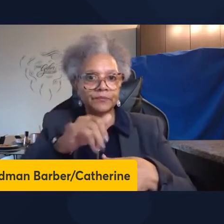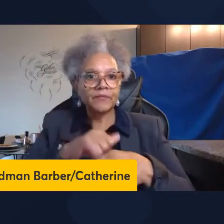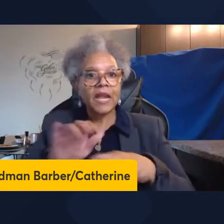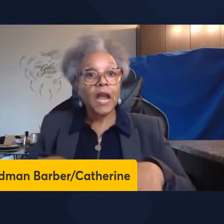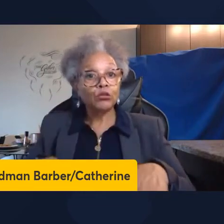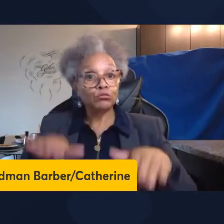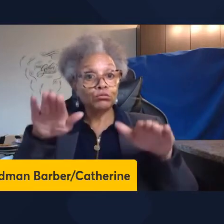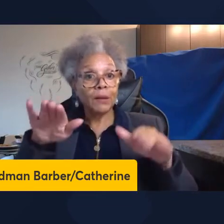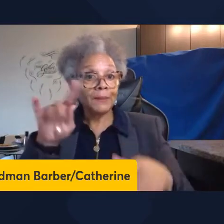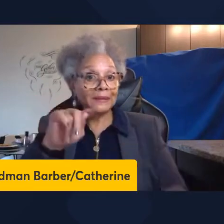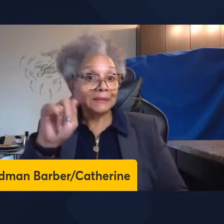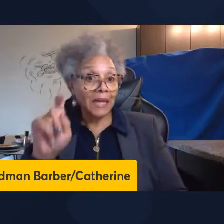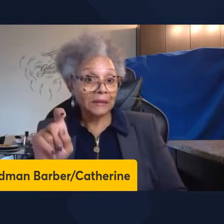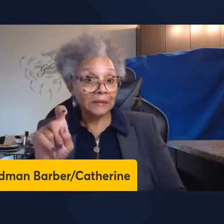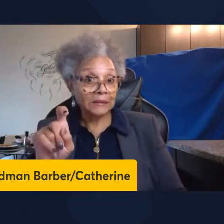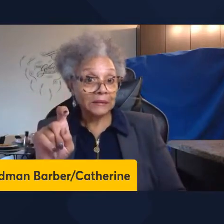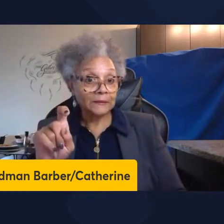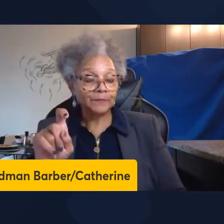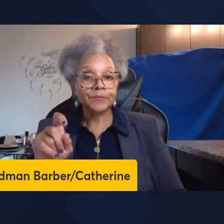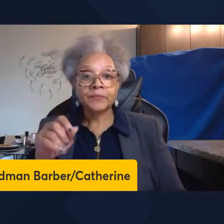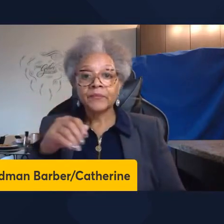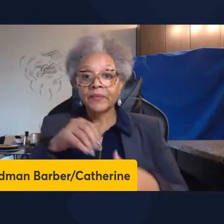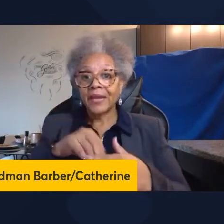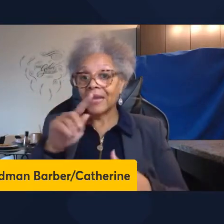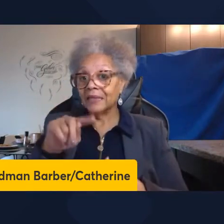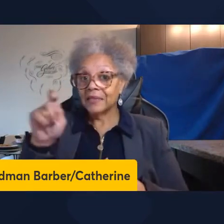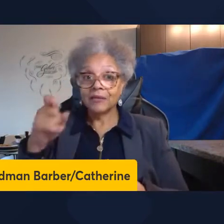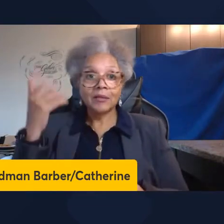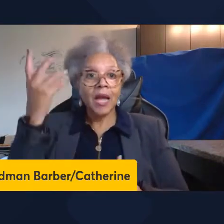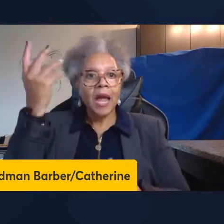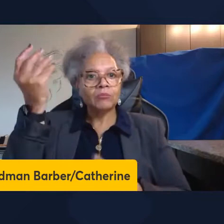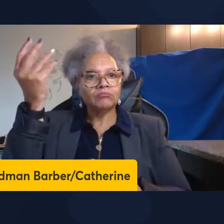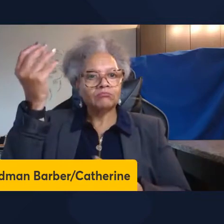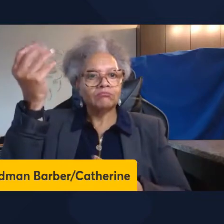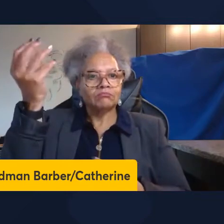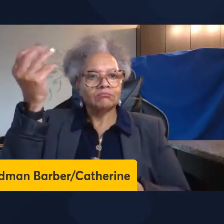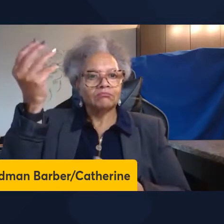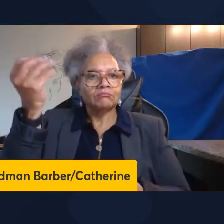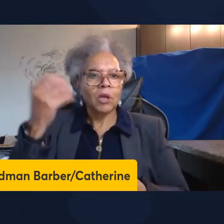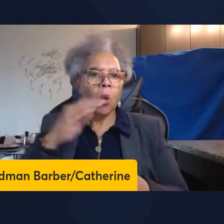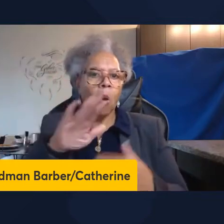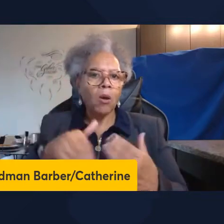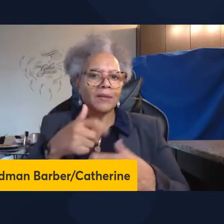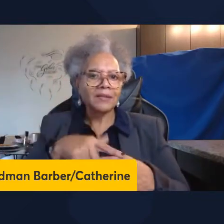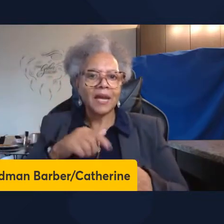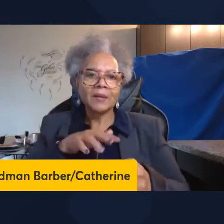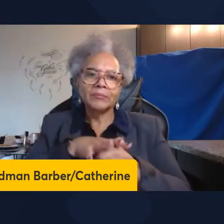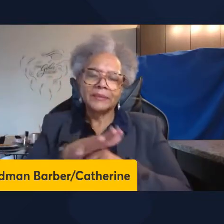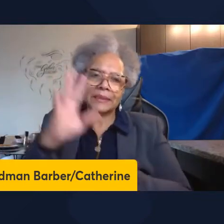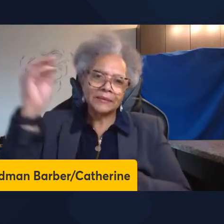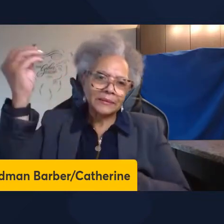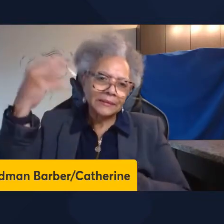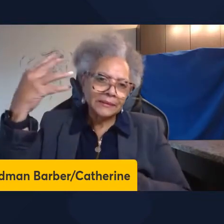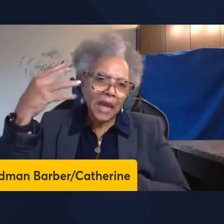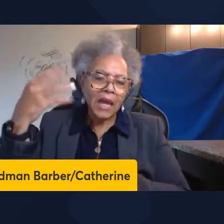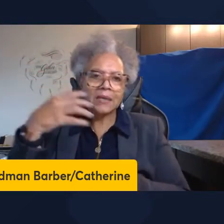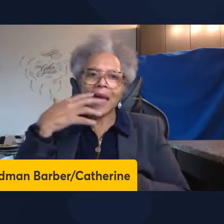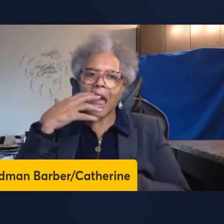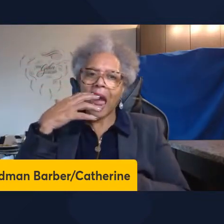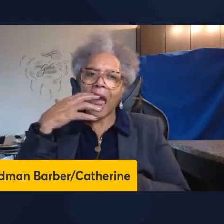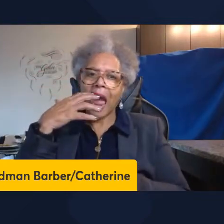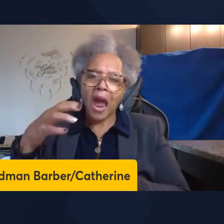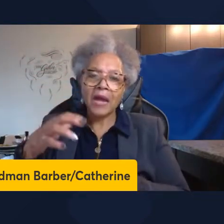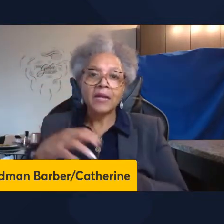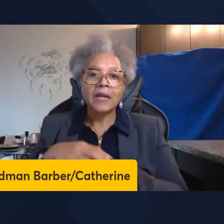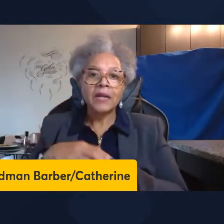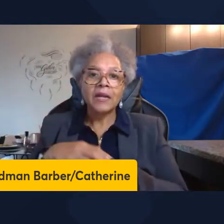Texas. And so in Texas, I was outside all the time. There is plenty of sun. It's hot. I